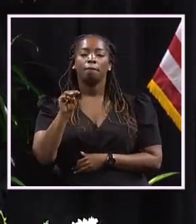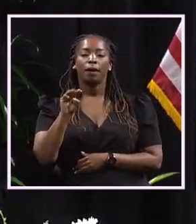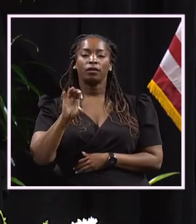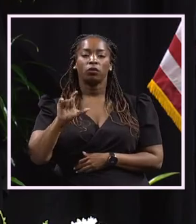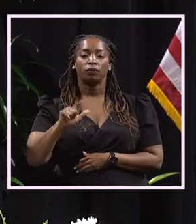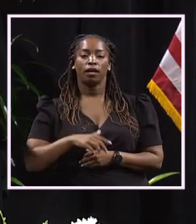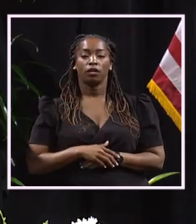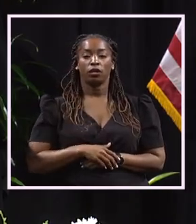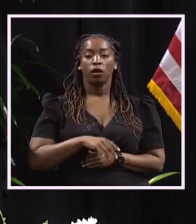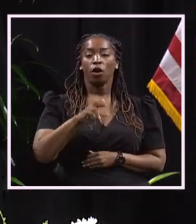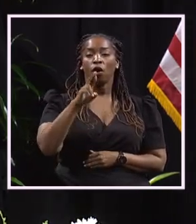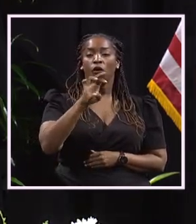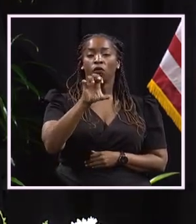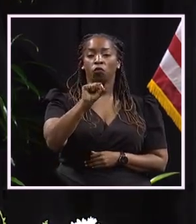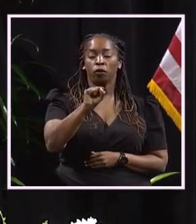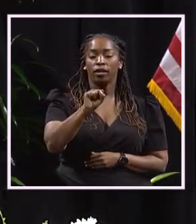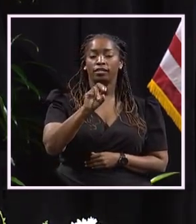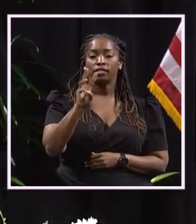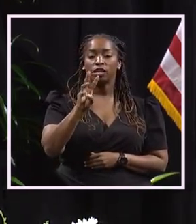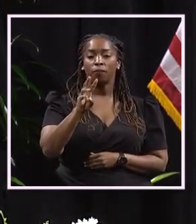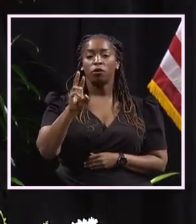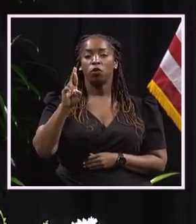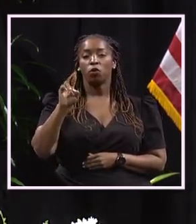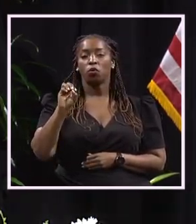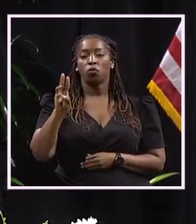Reese W. Roddy, summa cum laude.